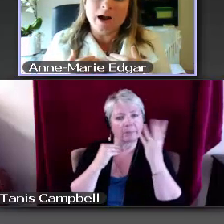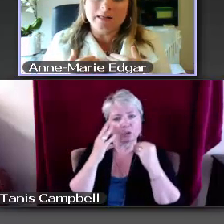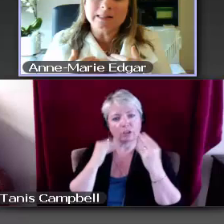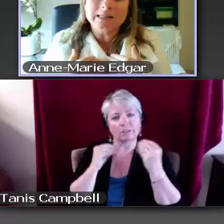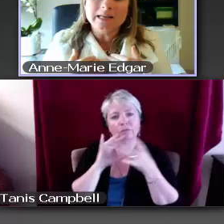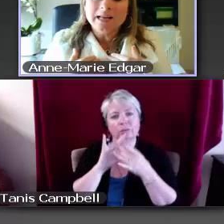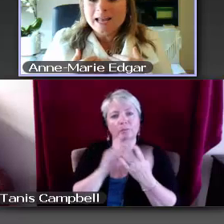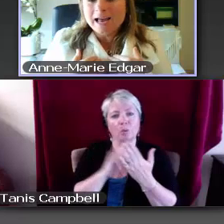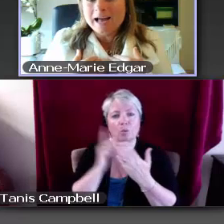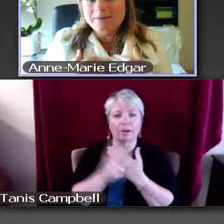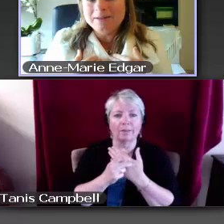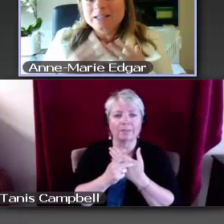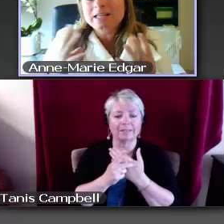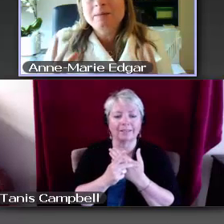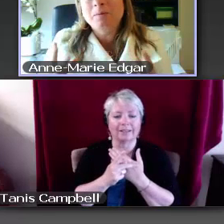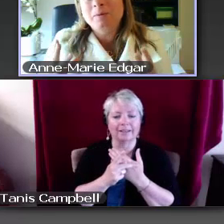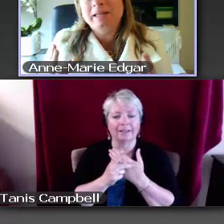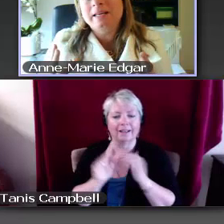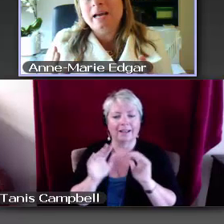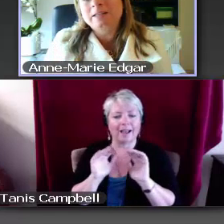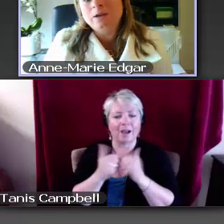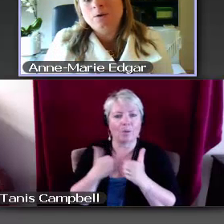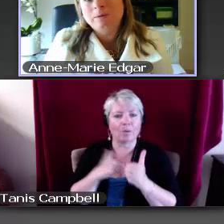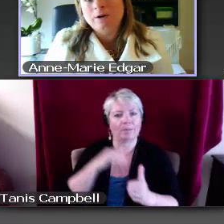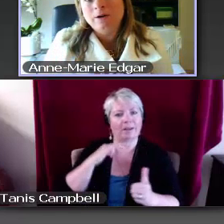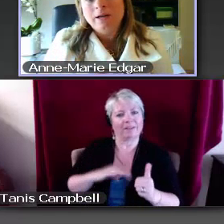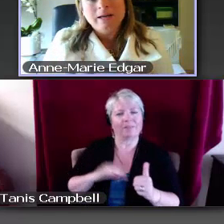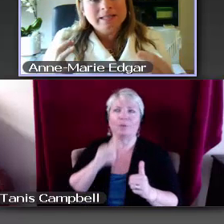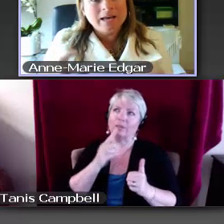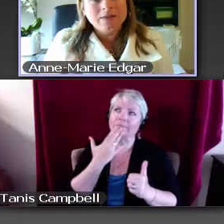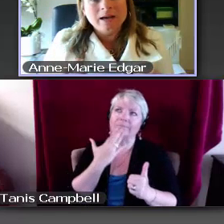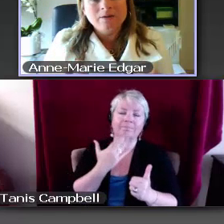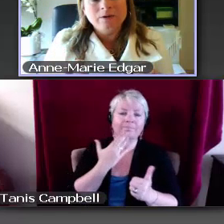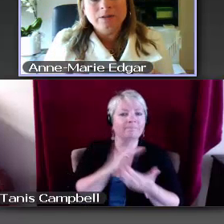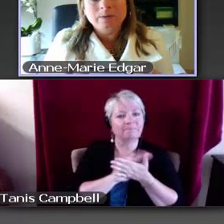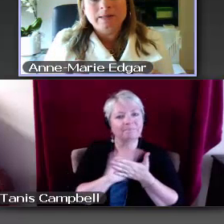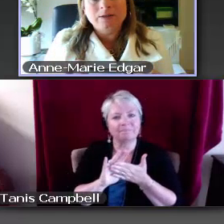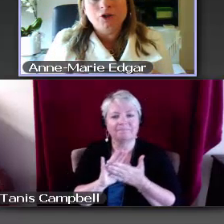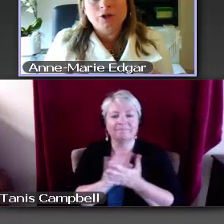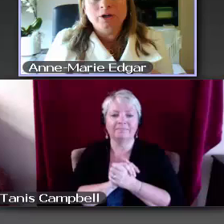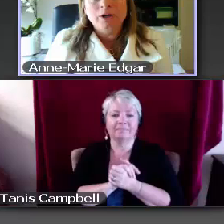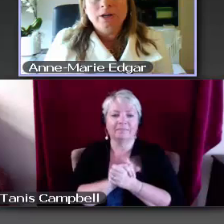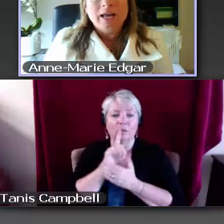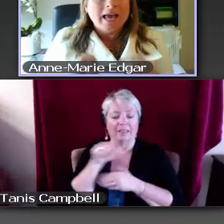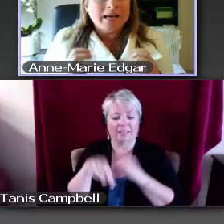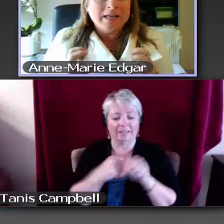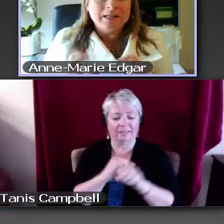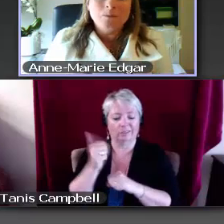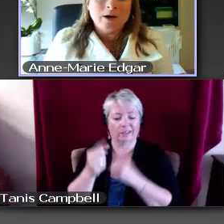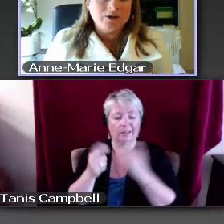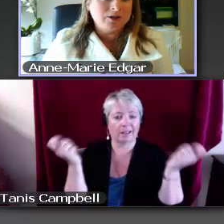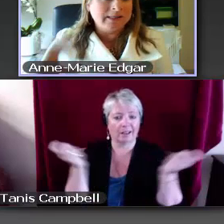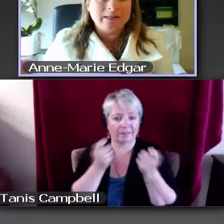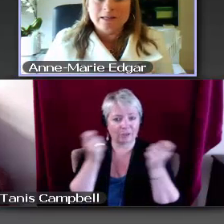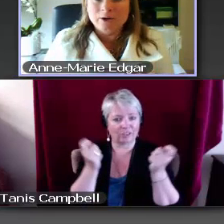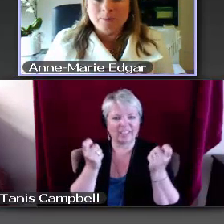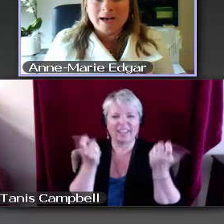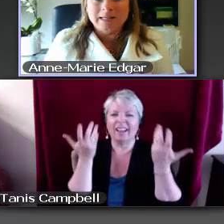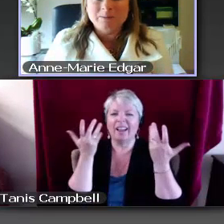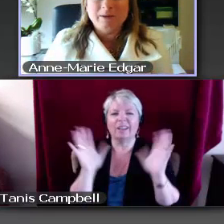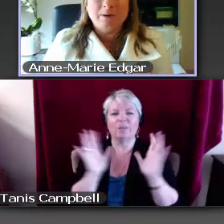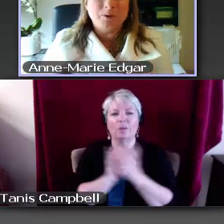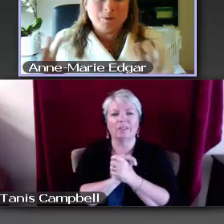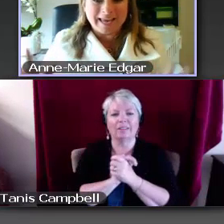it's meant for us. It's just going to be really nice. You know, it was our 10th anniversary this year, and I didn't want to just see the